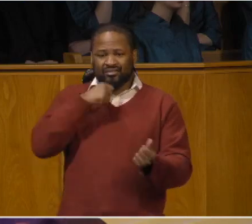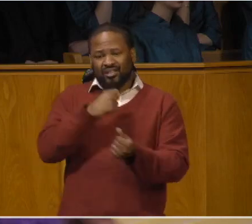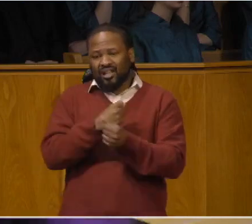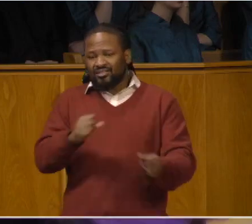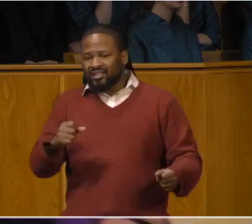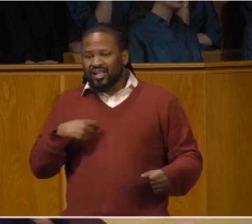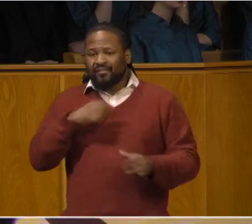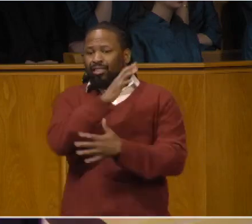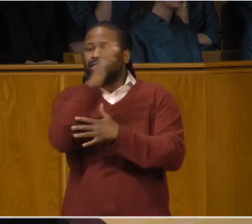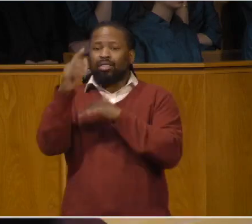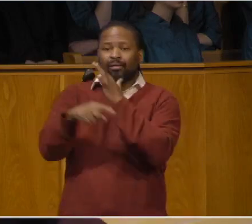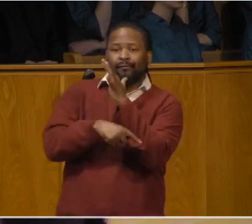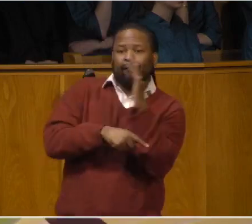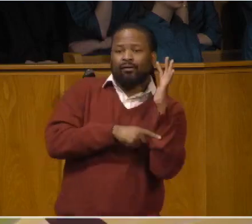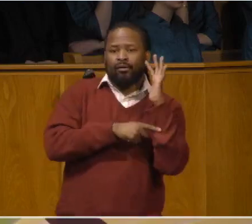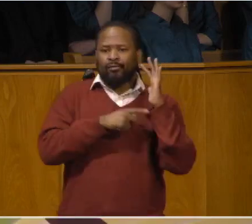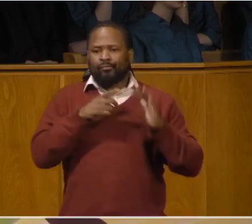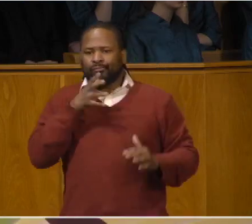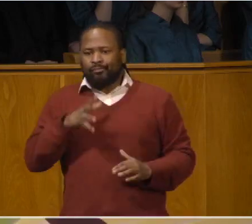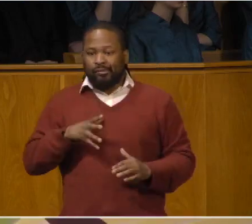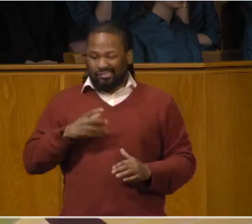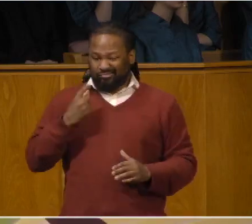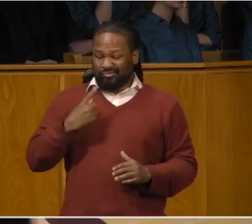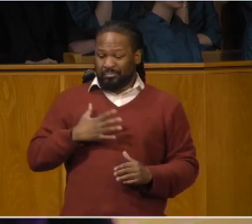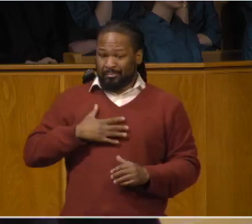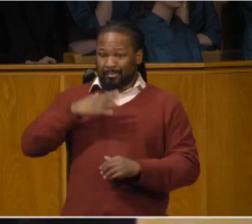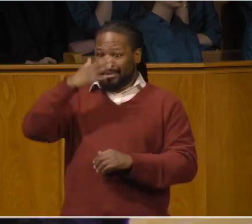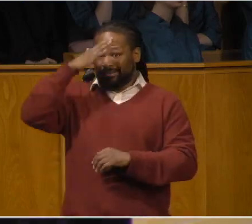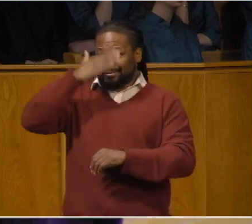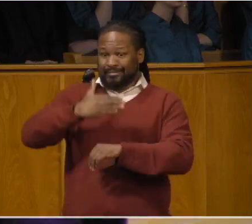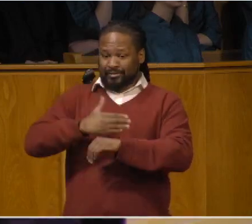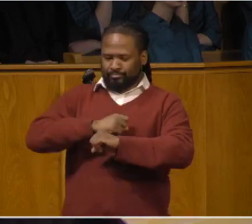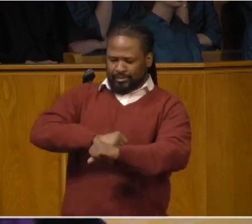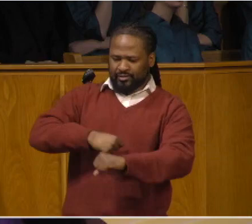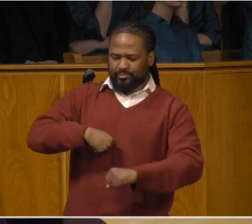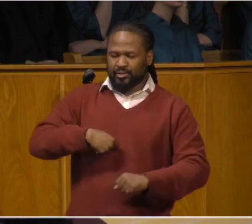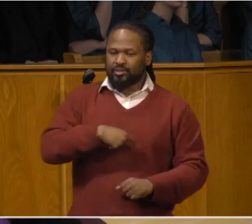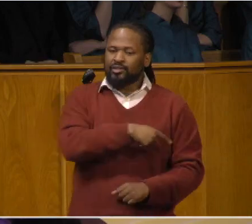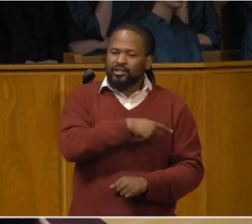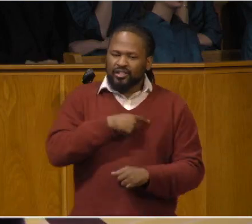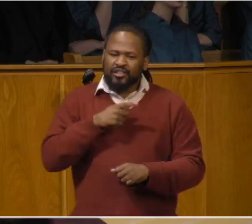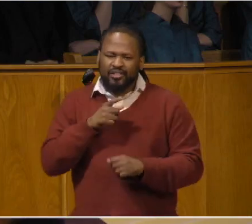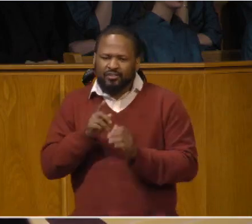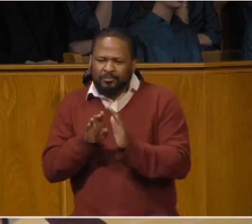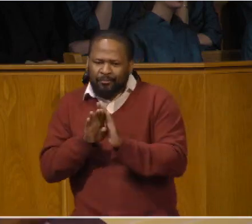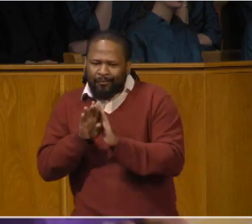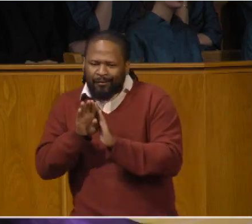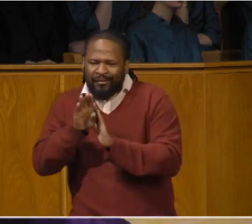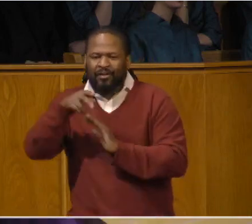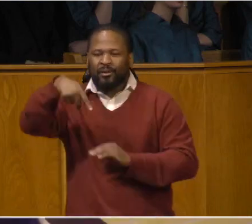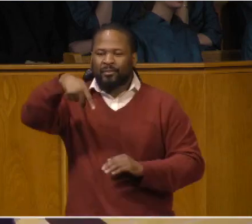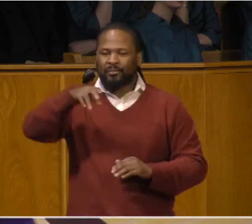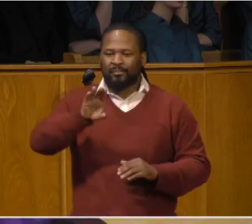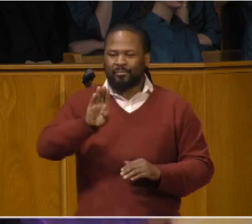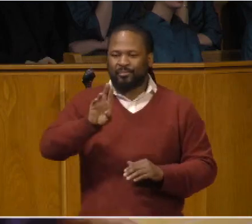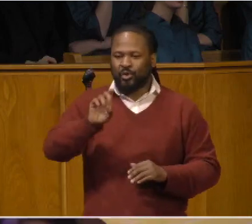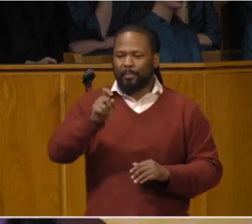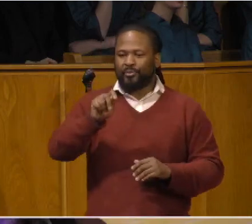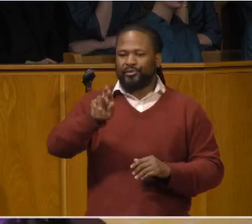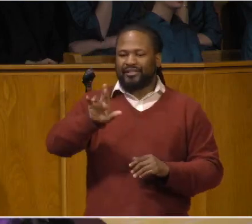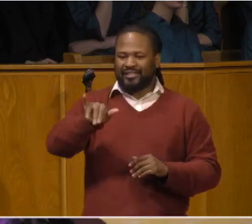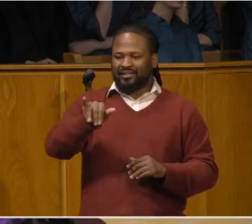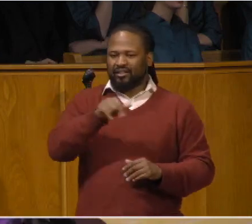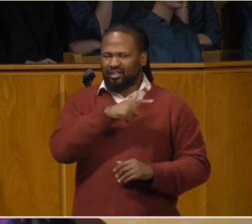so my son is compelled to protect me. He's going through puberty and grief, wondering why this happened, and both may have